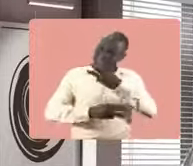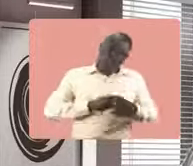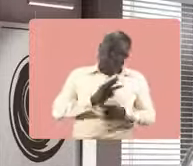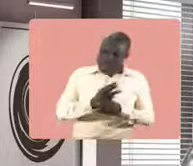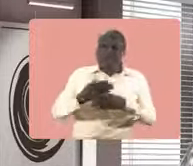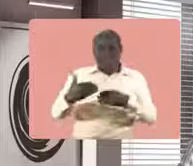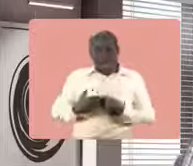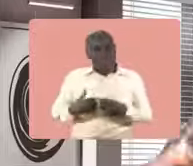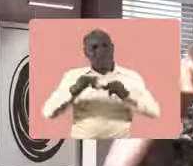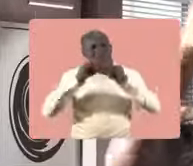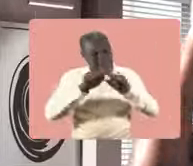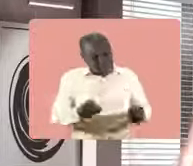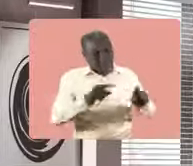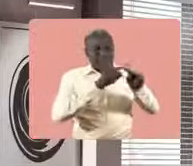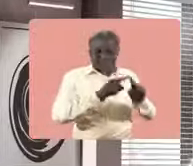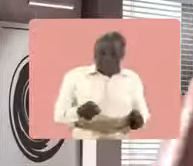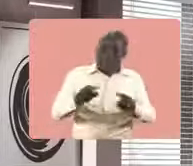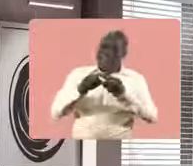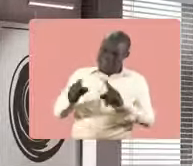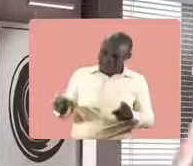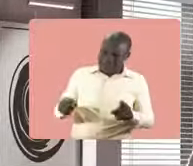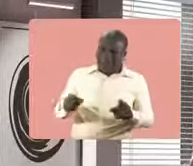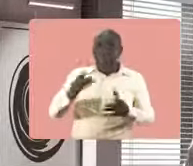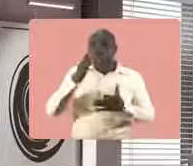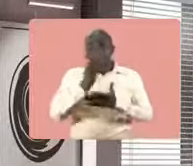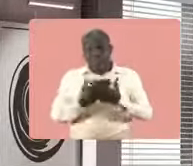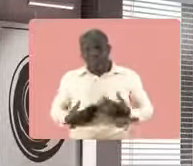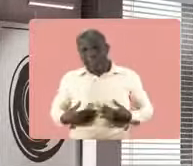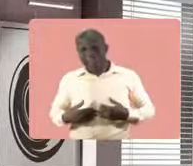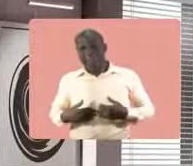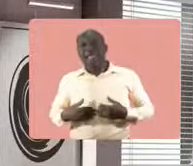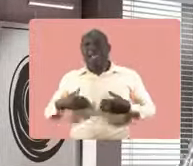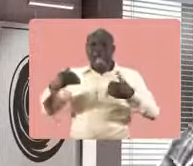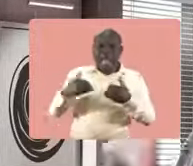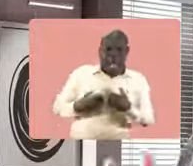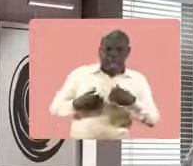ewiase obi ekotare campaign ka ho ate ahwe